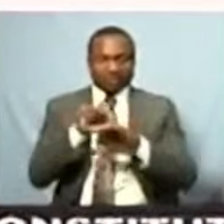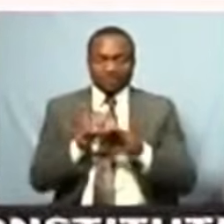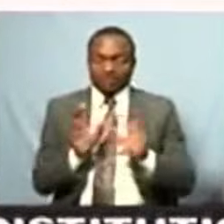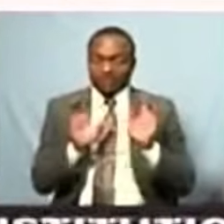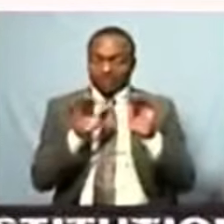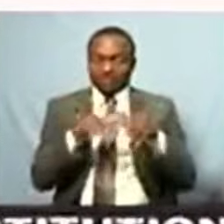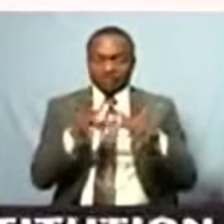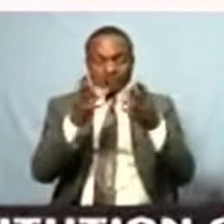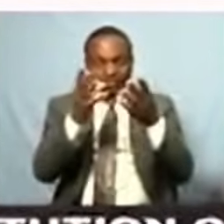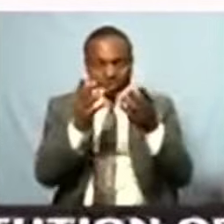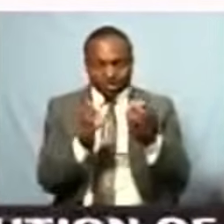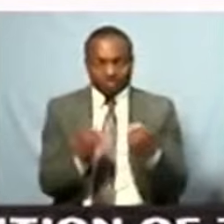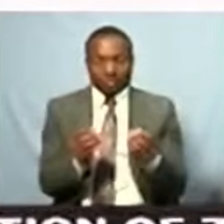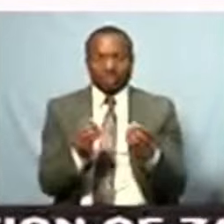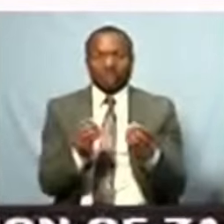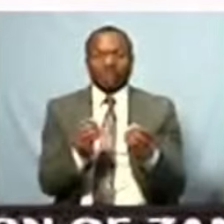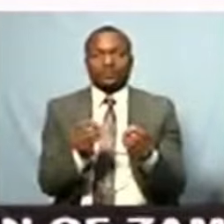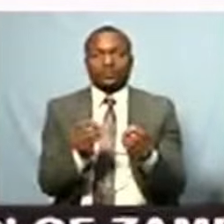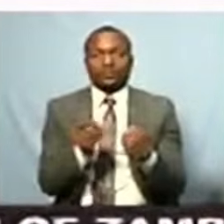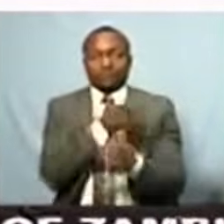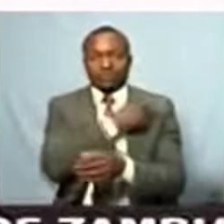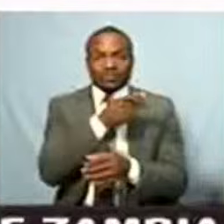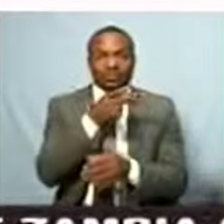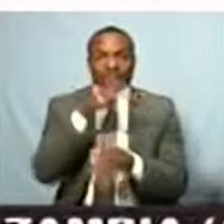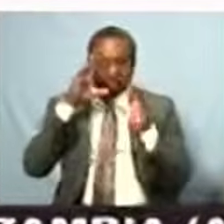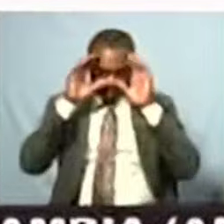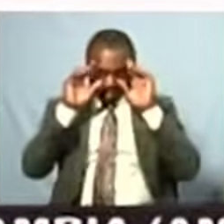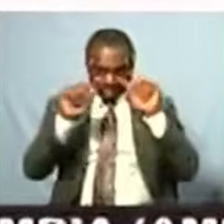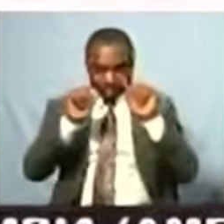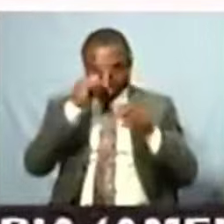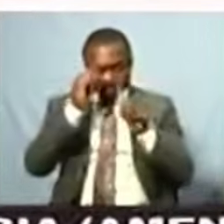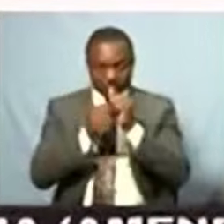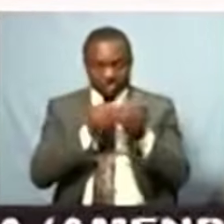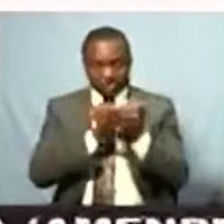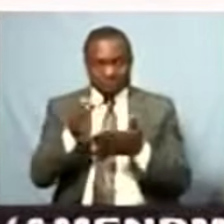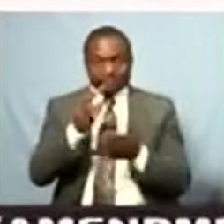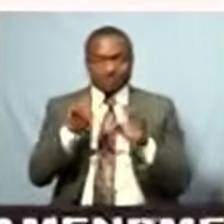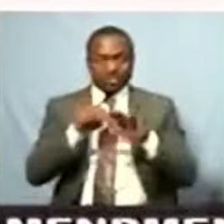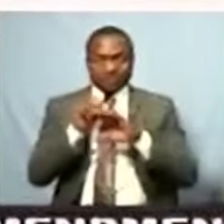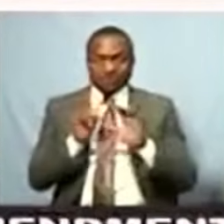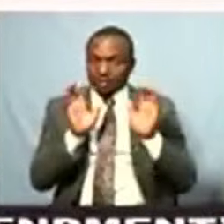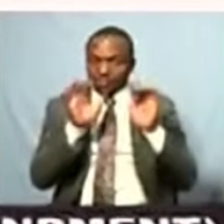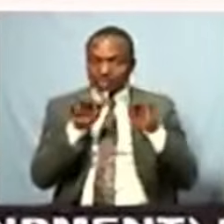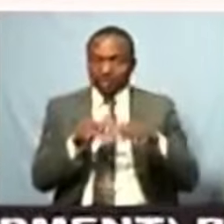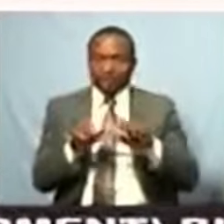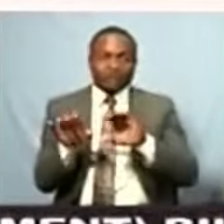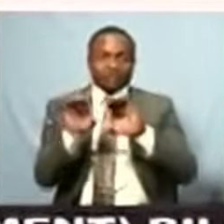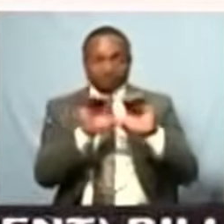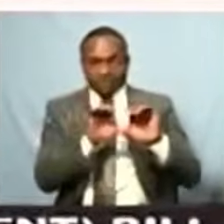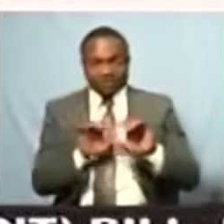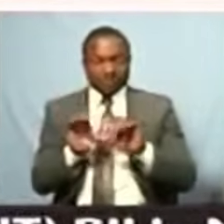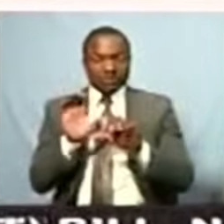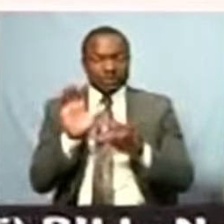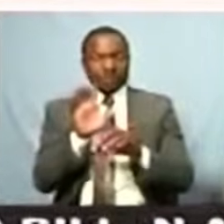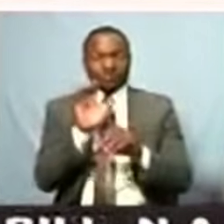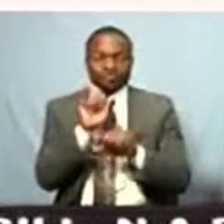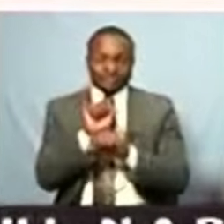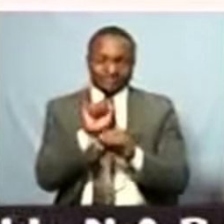is dissolved by the president due to the failure of the National Assembly to objectively and reasonably carry out its legislative